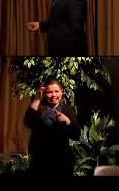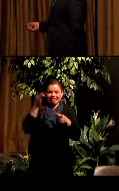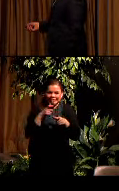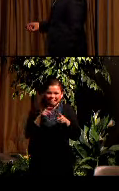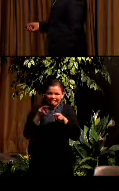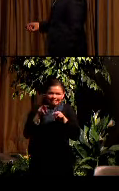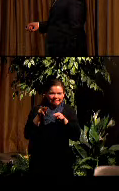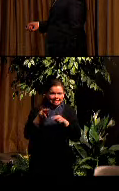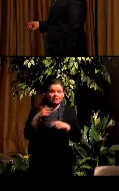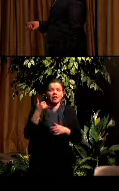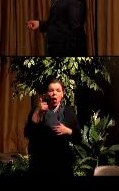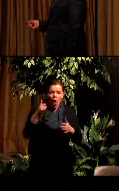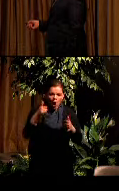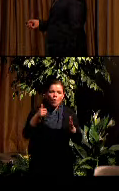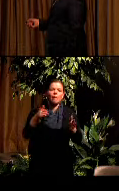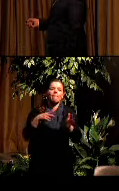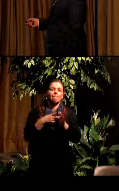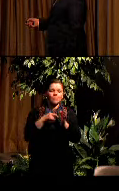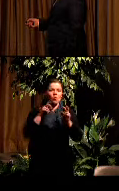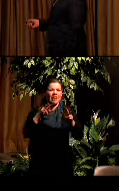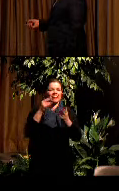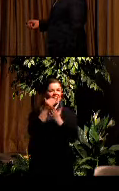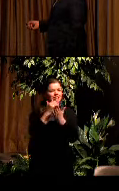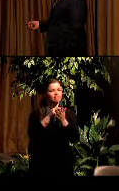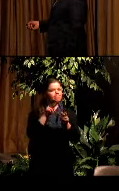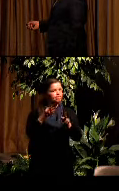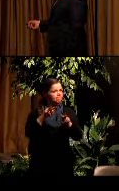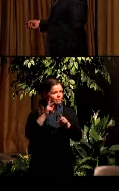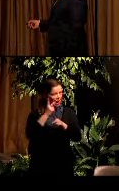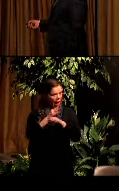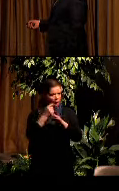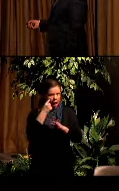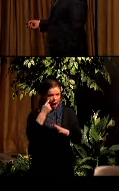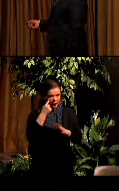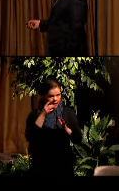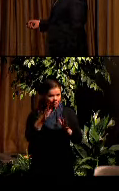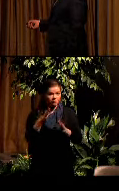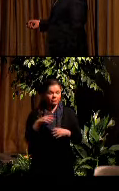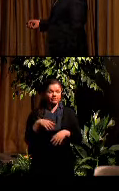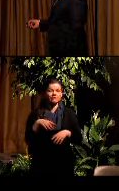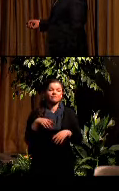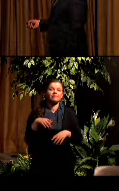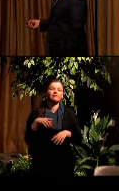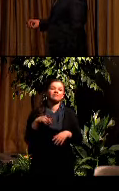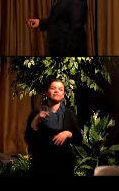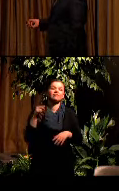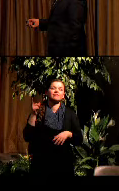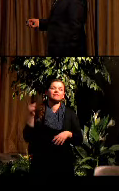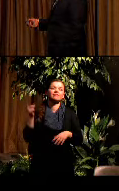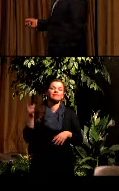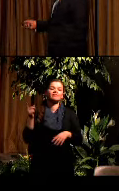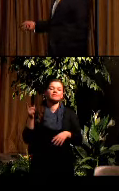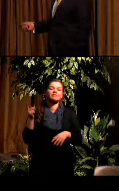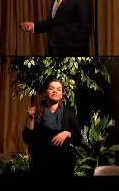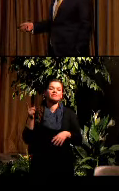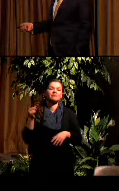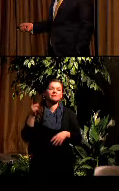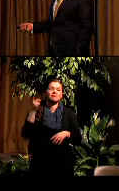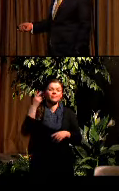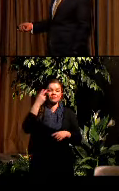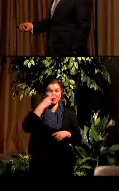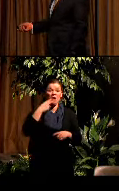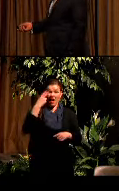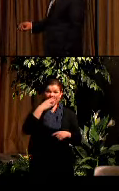list. Hawaiian forest birds, 100% of them are either federally threatened or endangered or on our watch